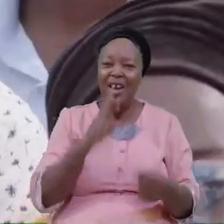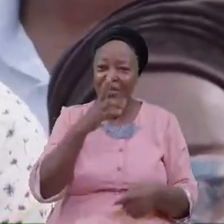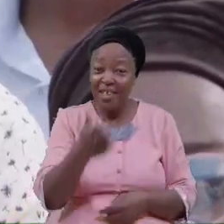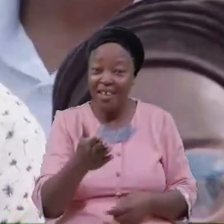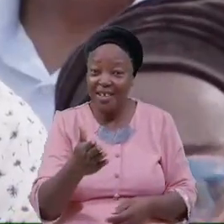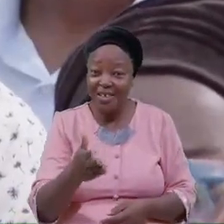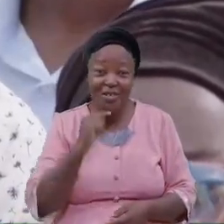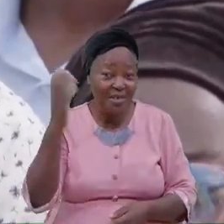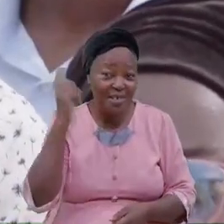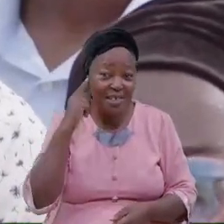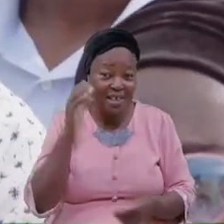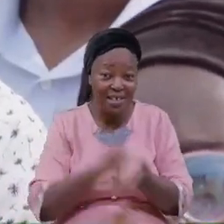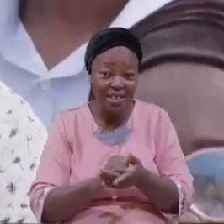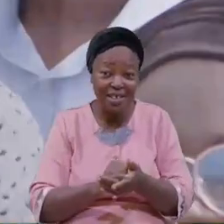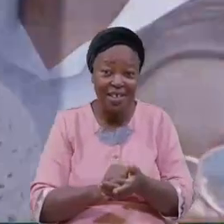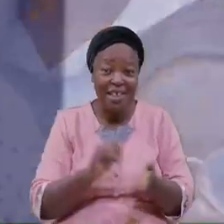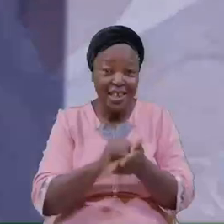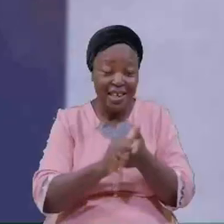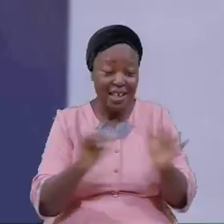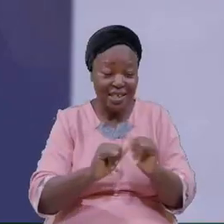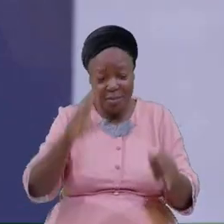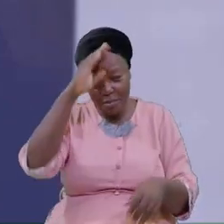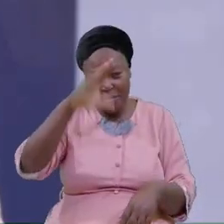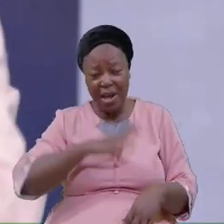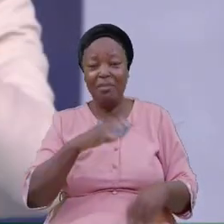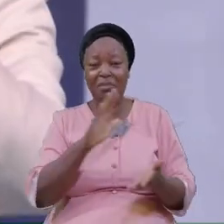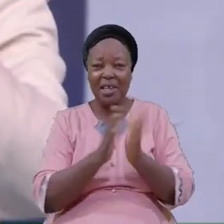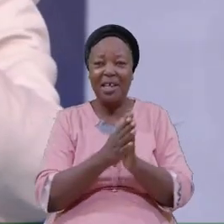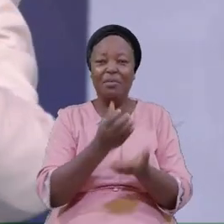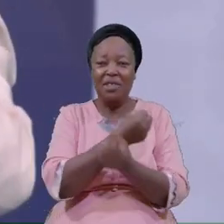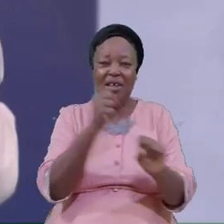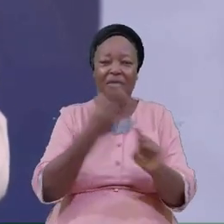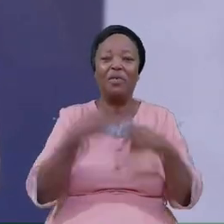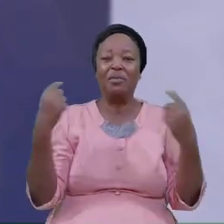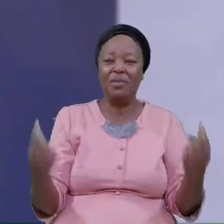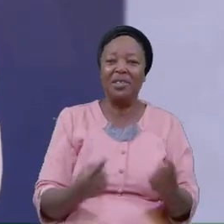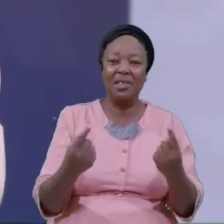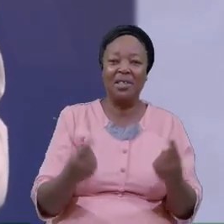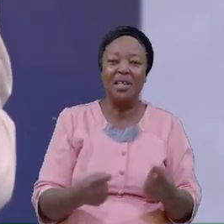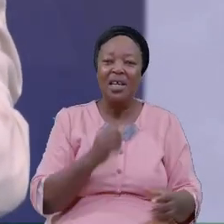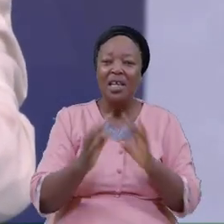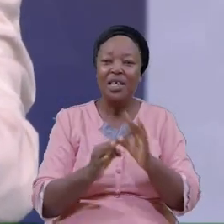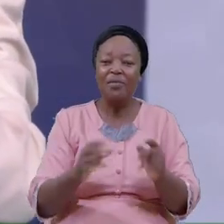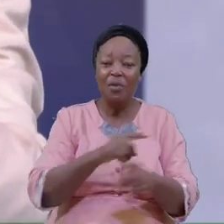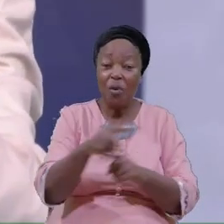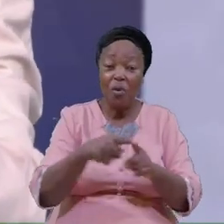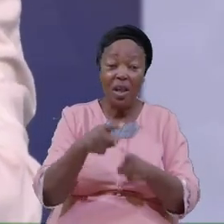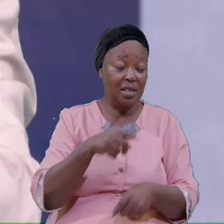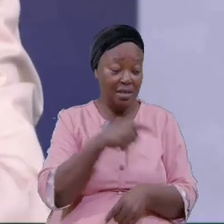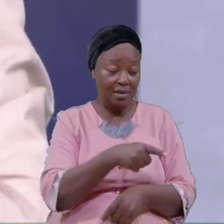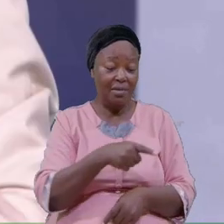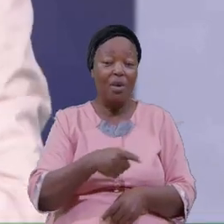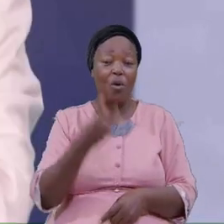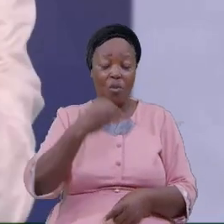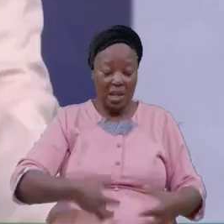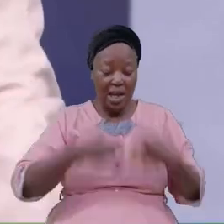he became born il est again. Né de nouveau aussi. If when he was angry at me, I was angry